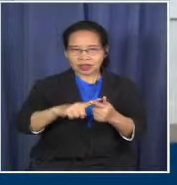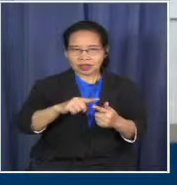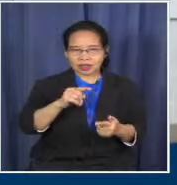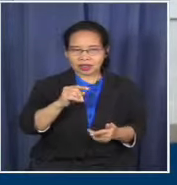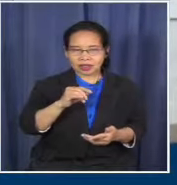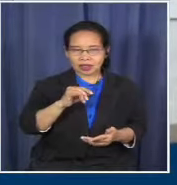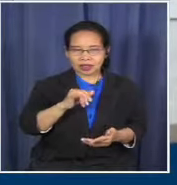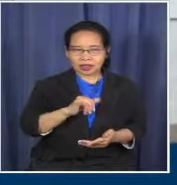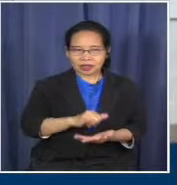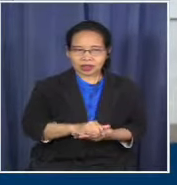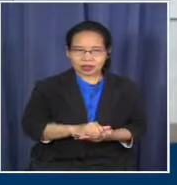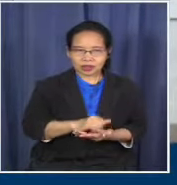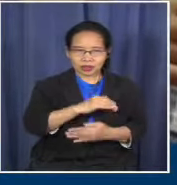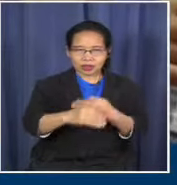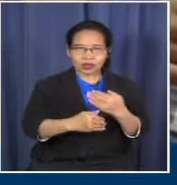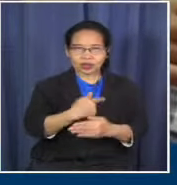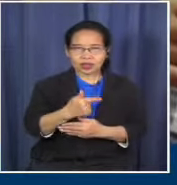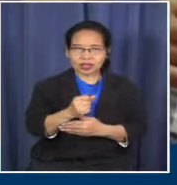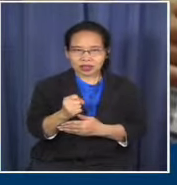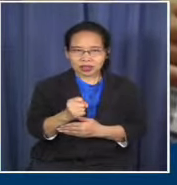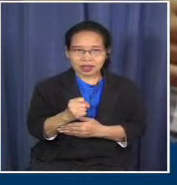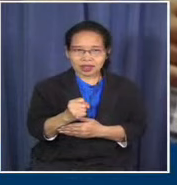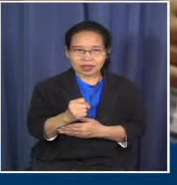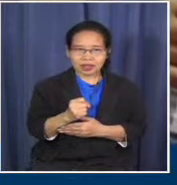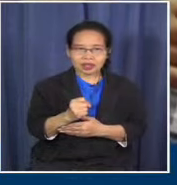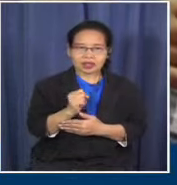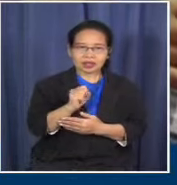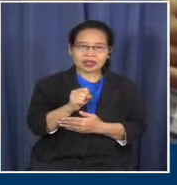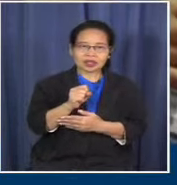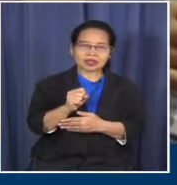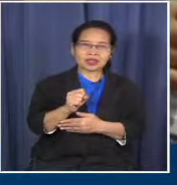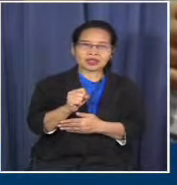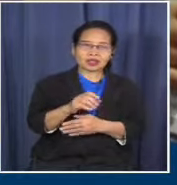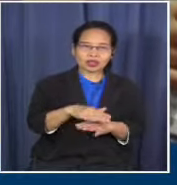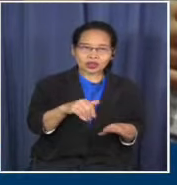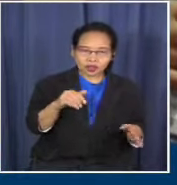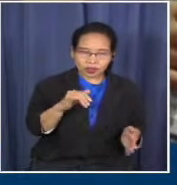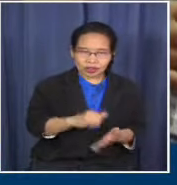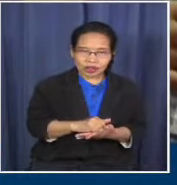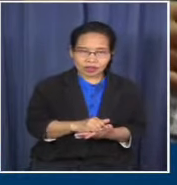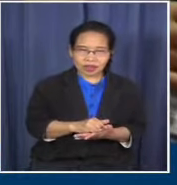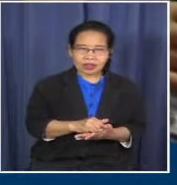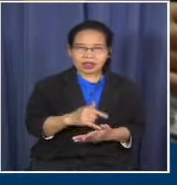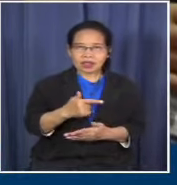has rings around it, it's all gas.